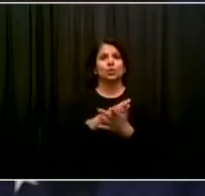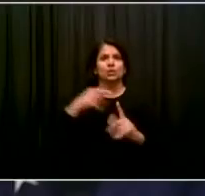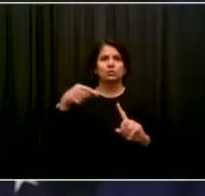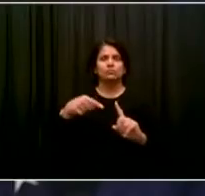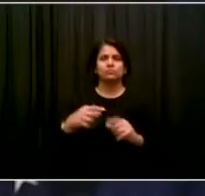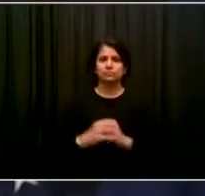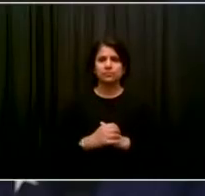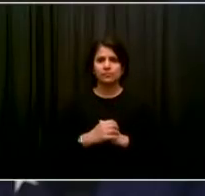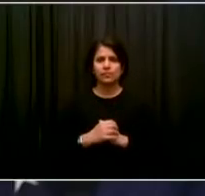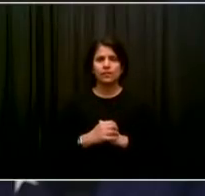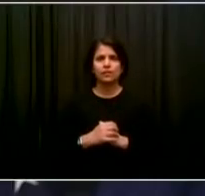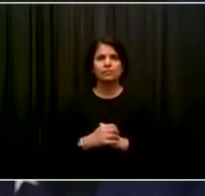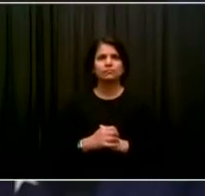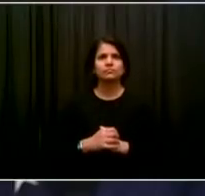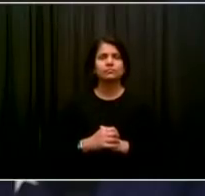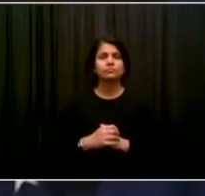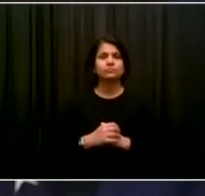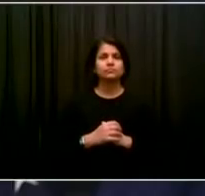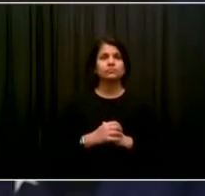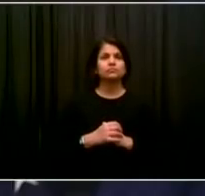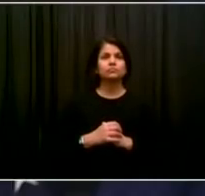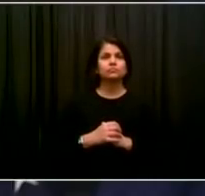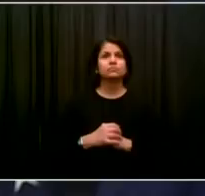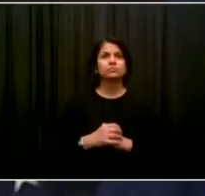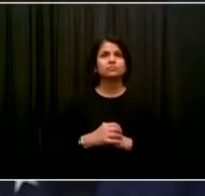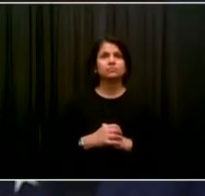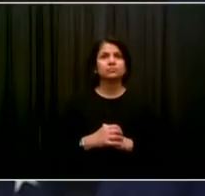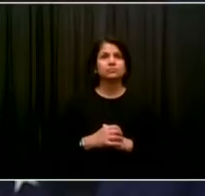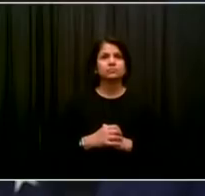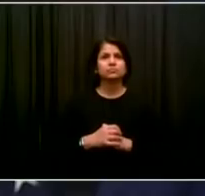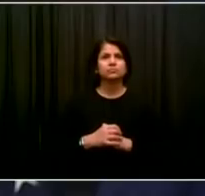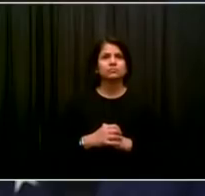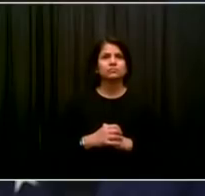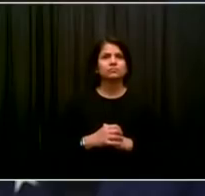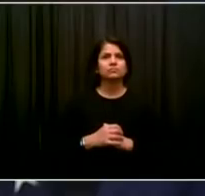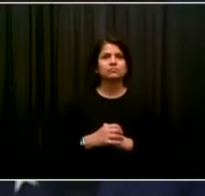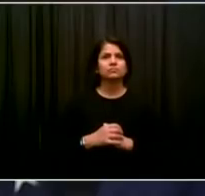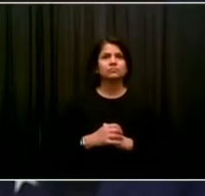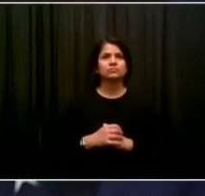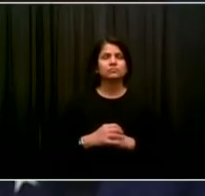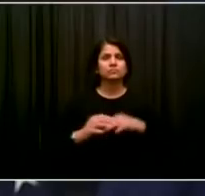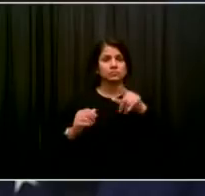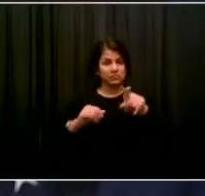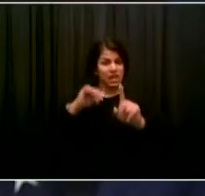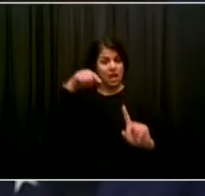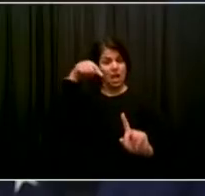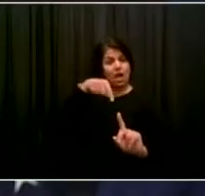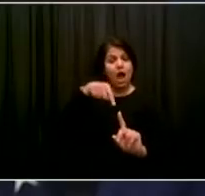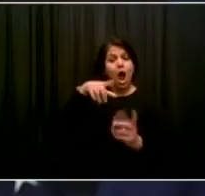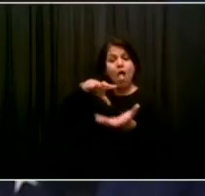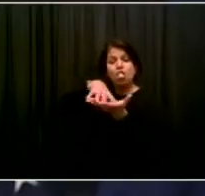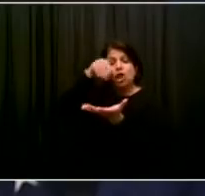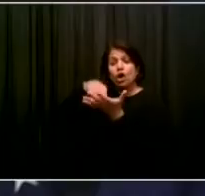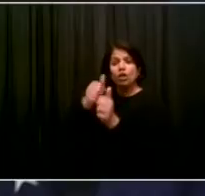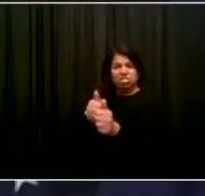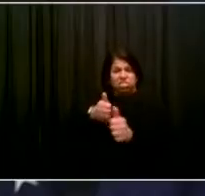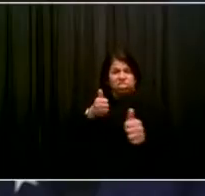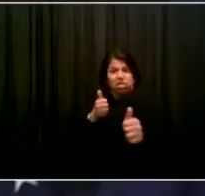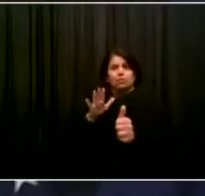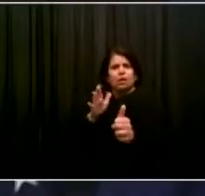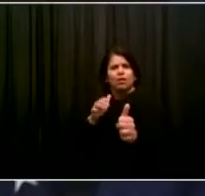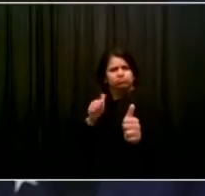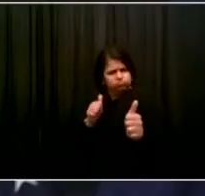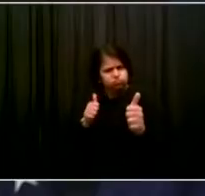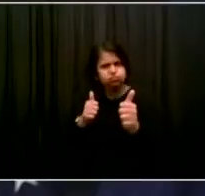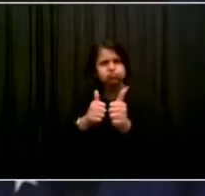the issue of learning loss is something that's going back a couple of years since this pandemic began. And so there are a whole host of strategies that we're going to